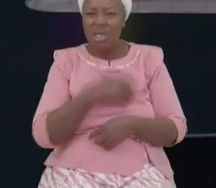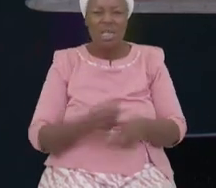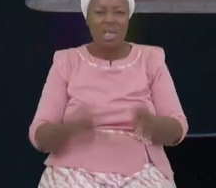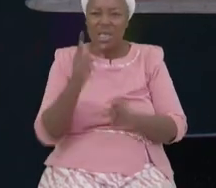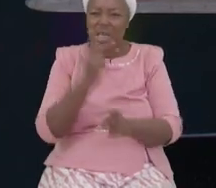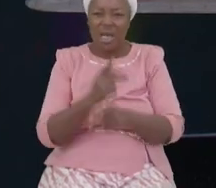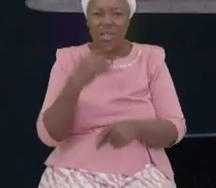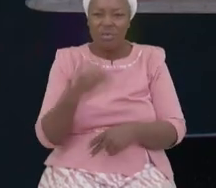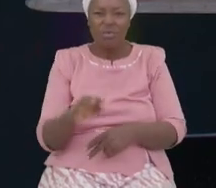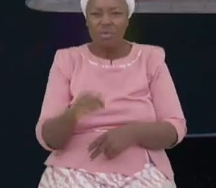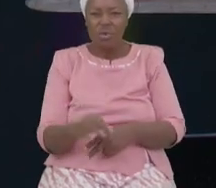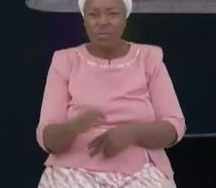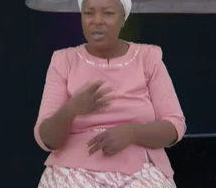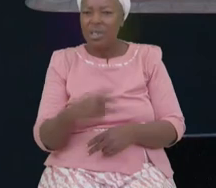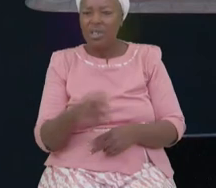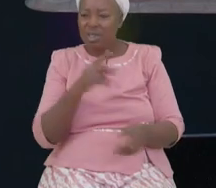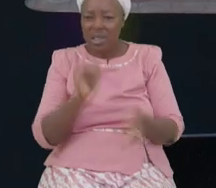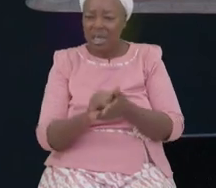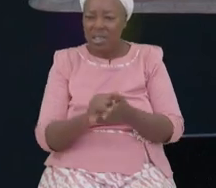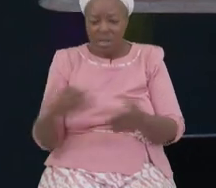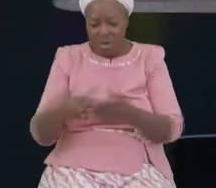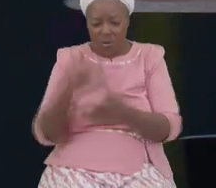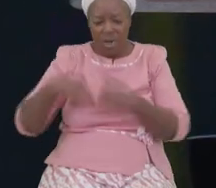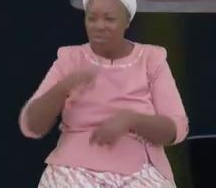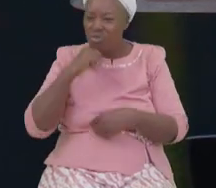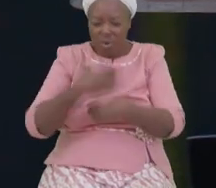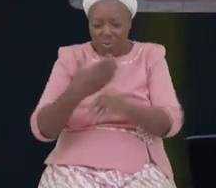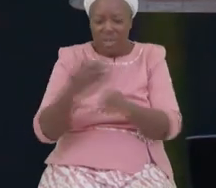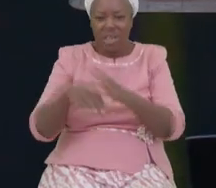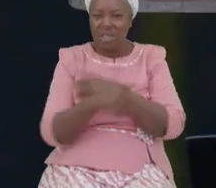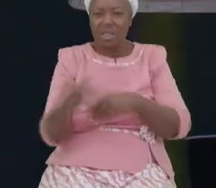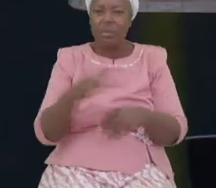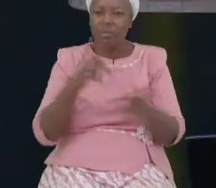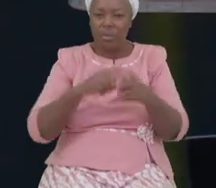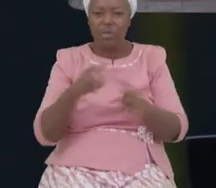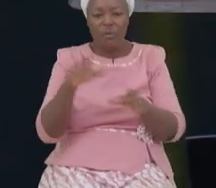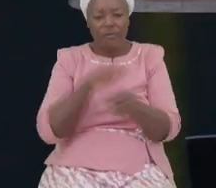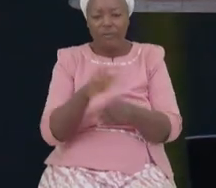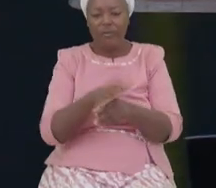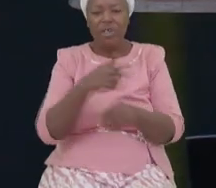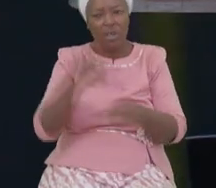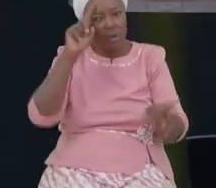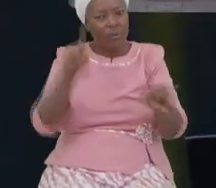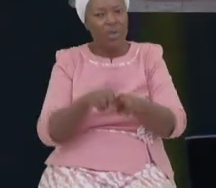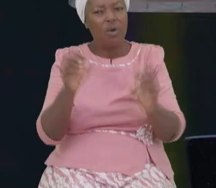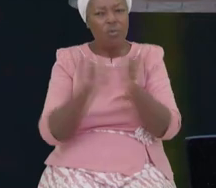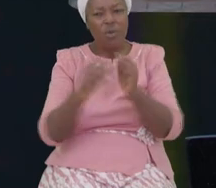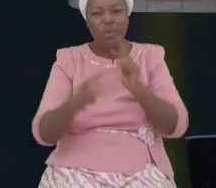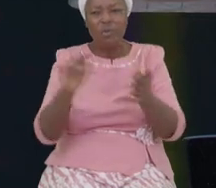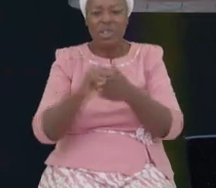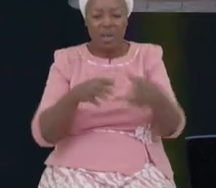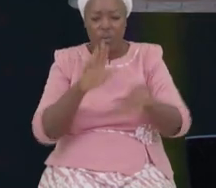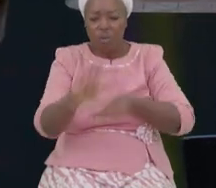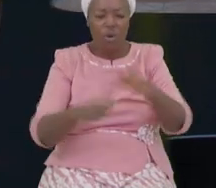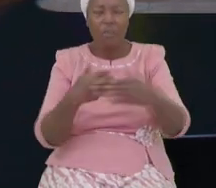instilled, created in them. You fulfill the covenant with the people that walk before